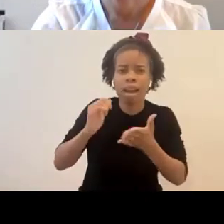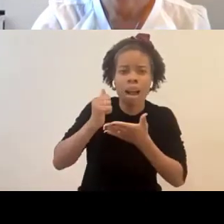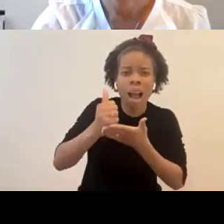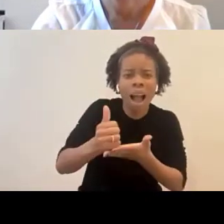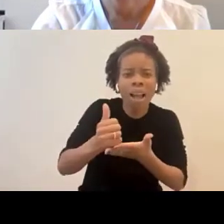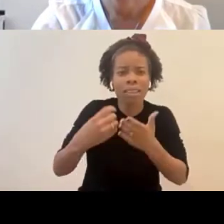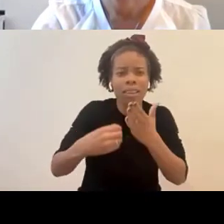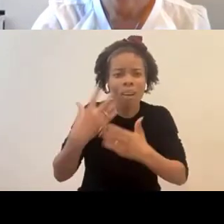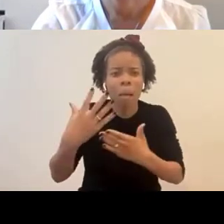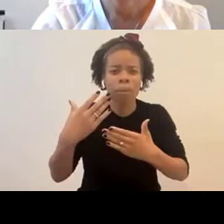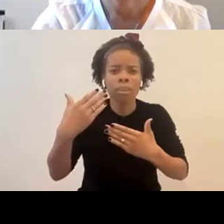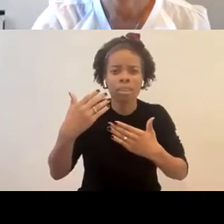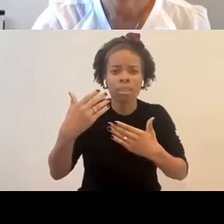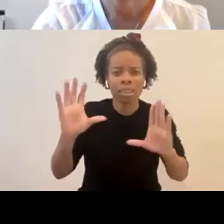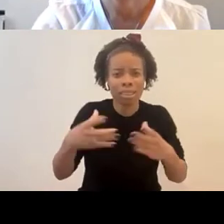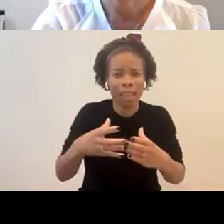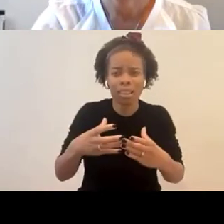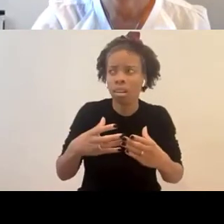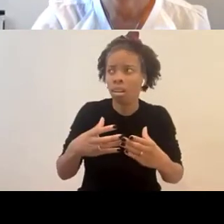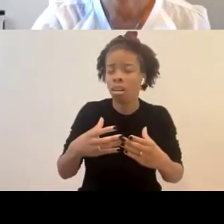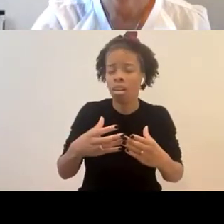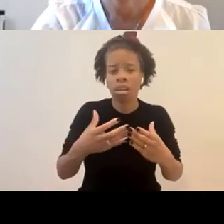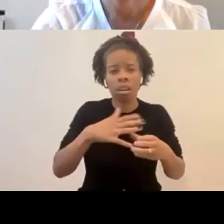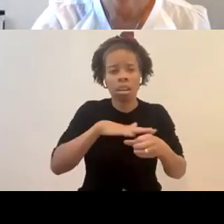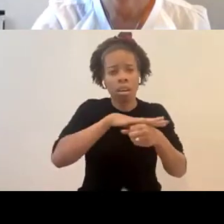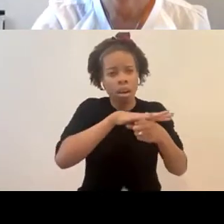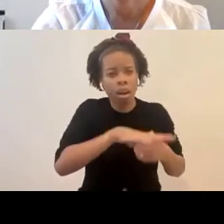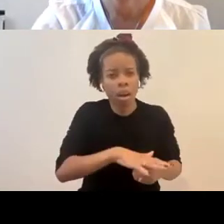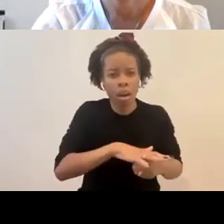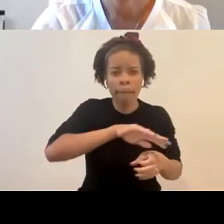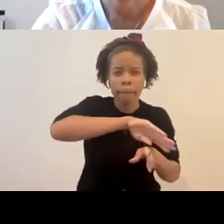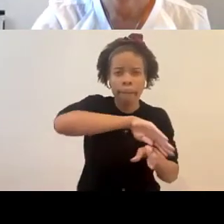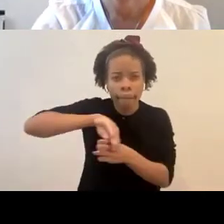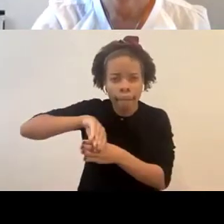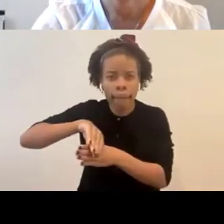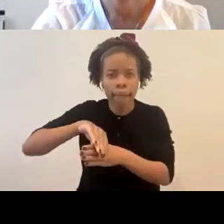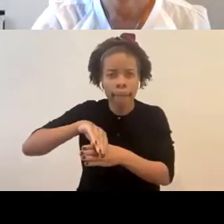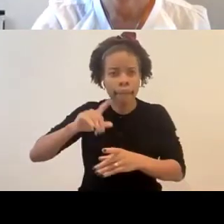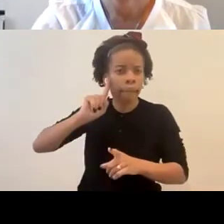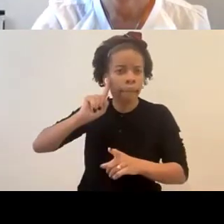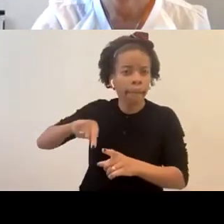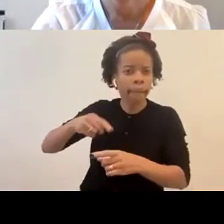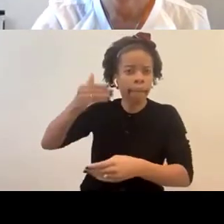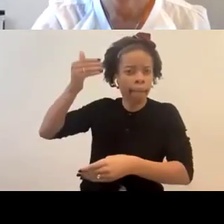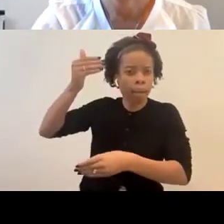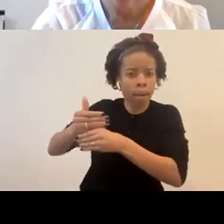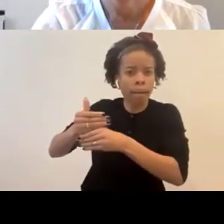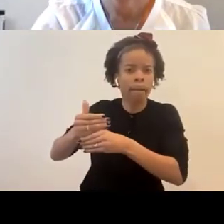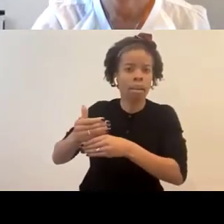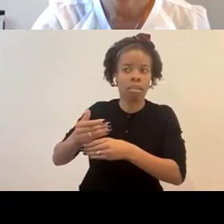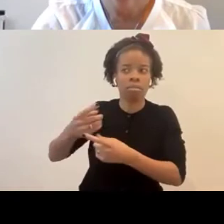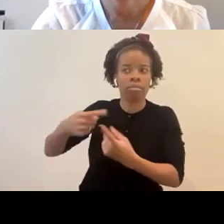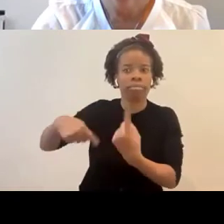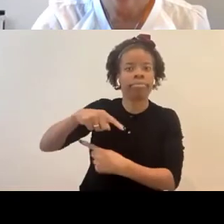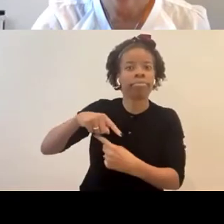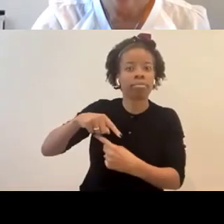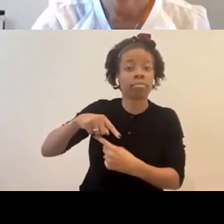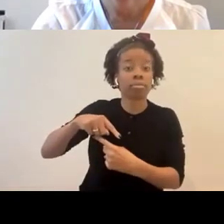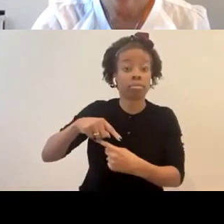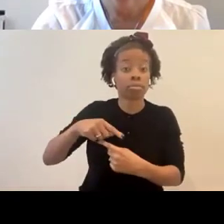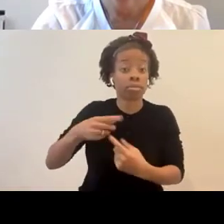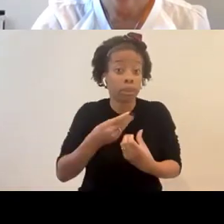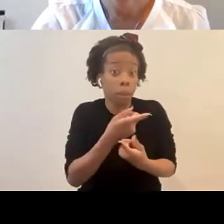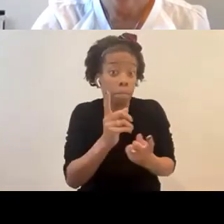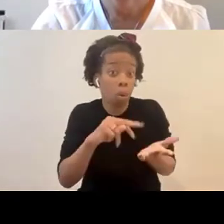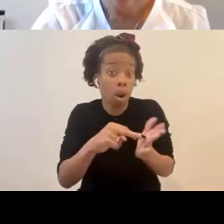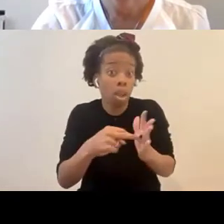perpetuating racial stereotypes and bias in storytelling. Some organizations, many of whom are present with us today,